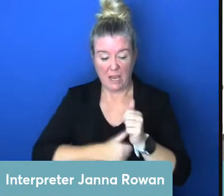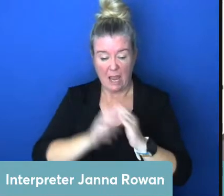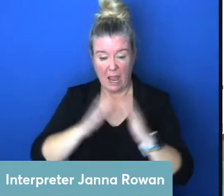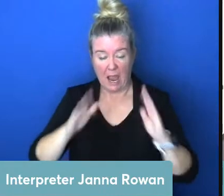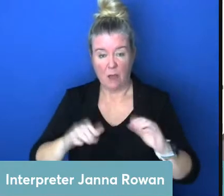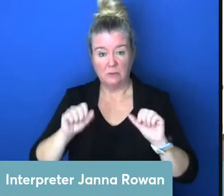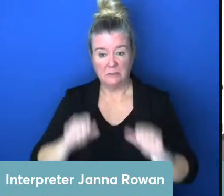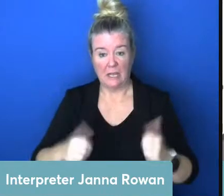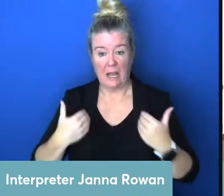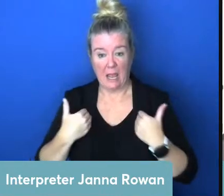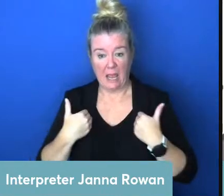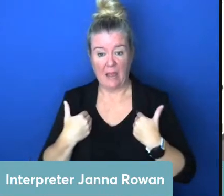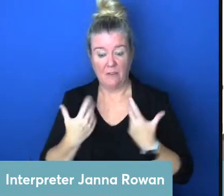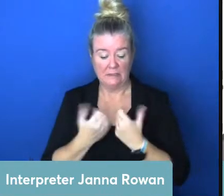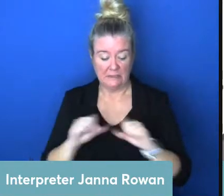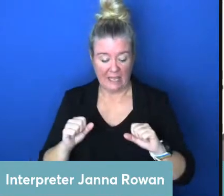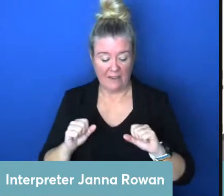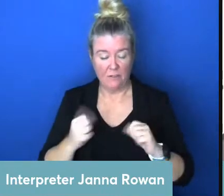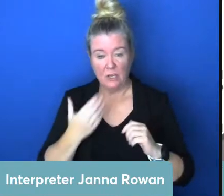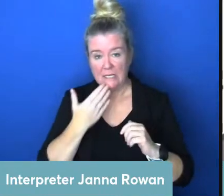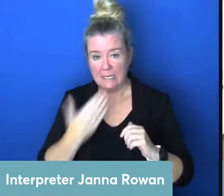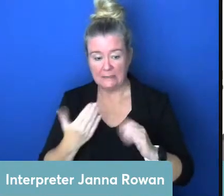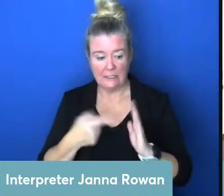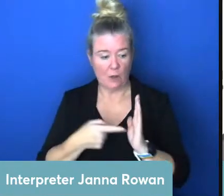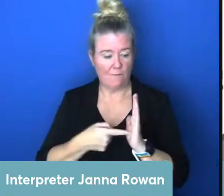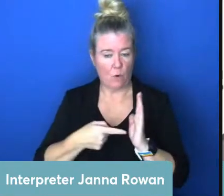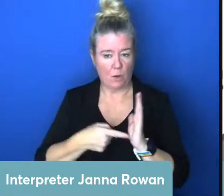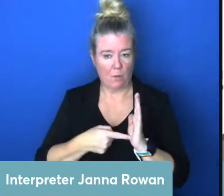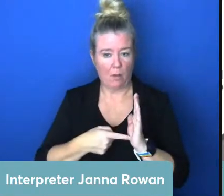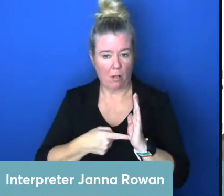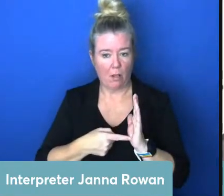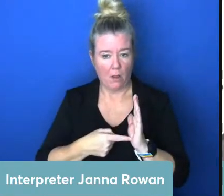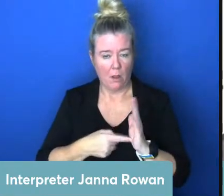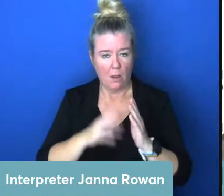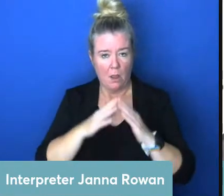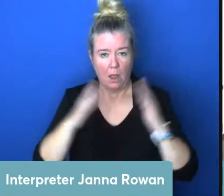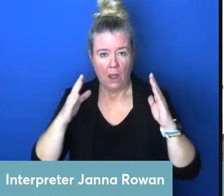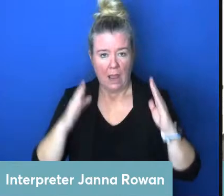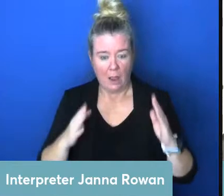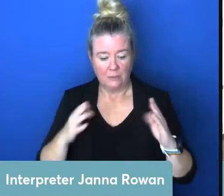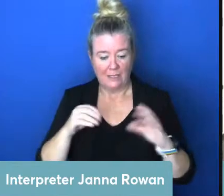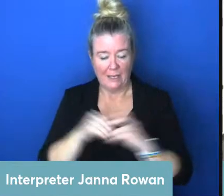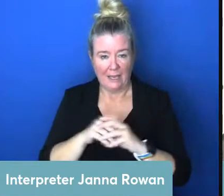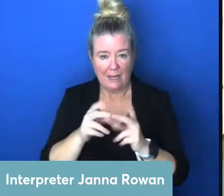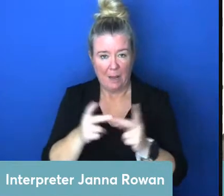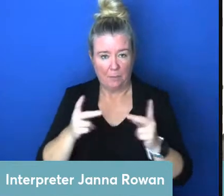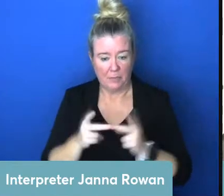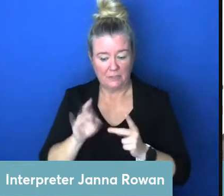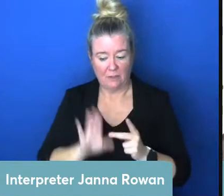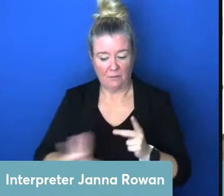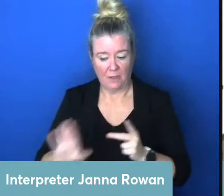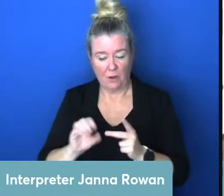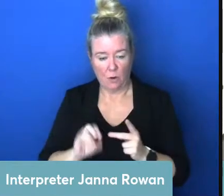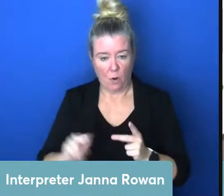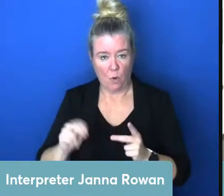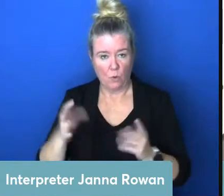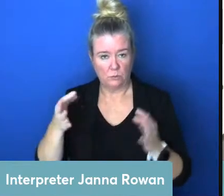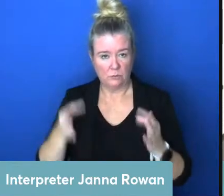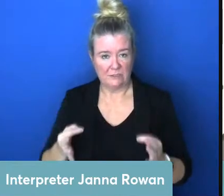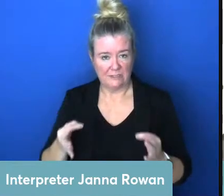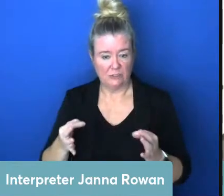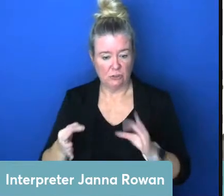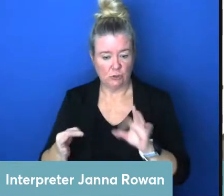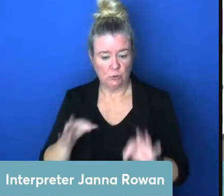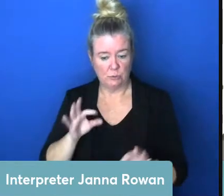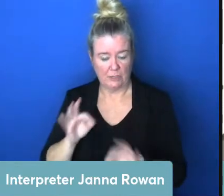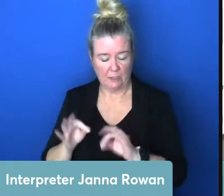safe, decent, and affordable, or at least near affordable housing in a place of their own choosing. And sadly, as